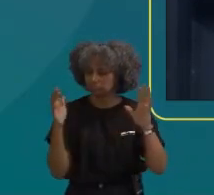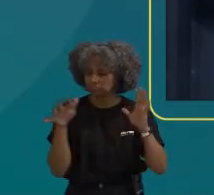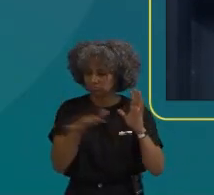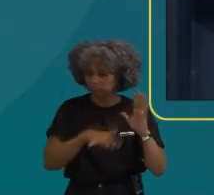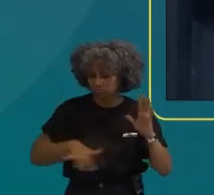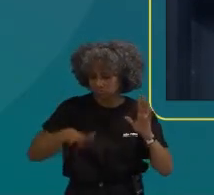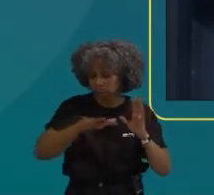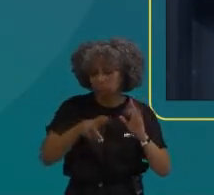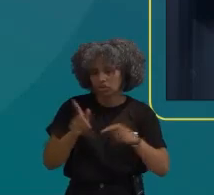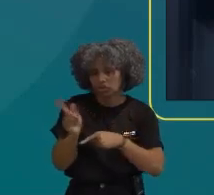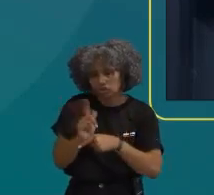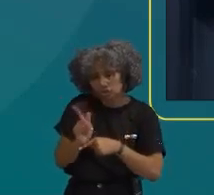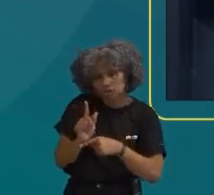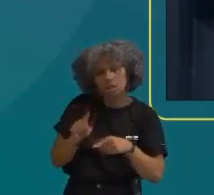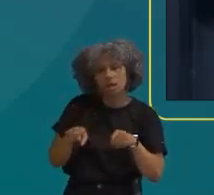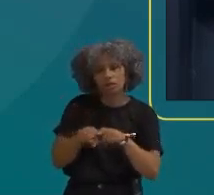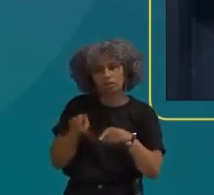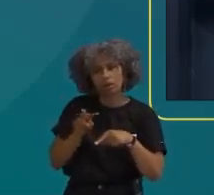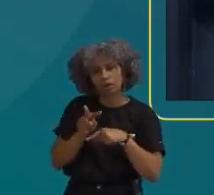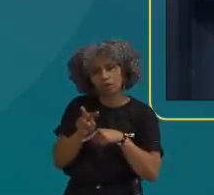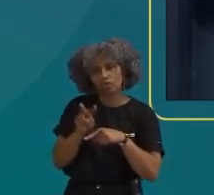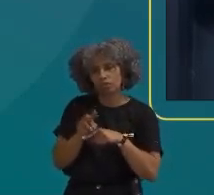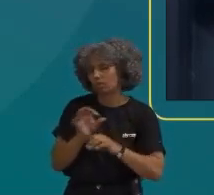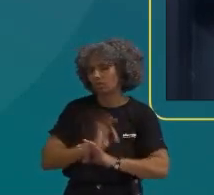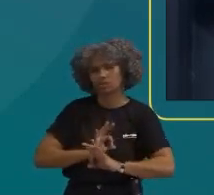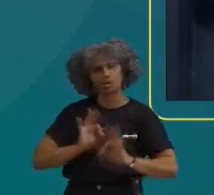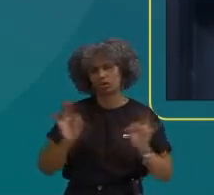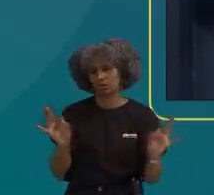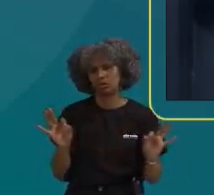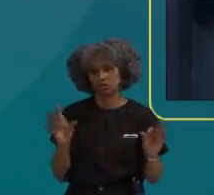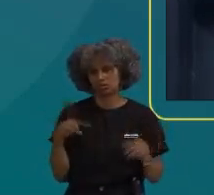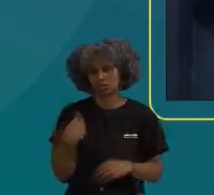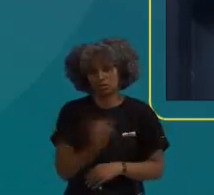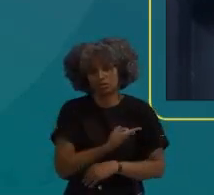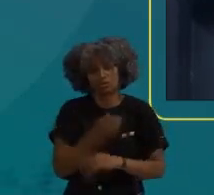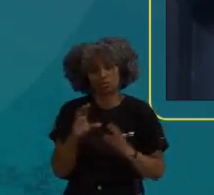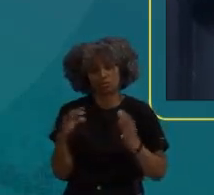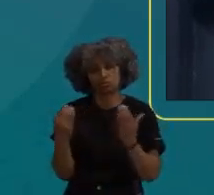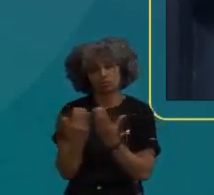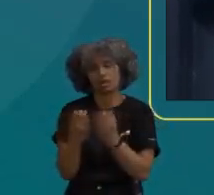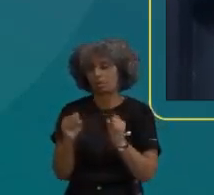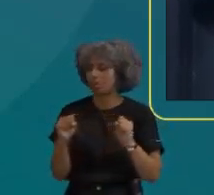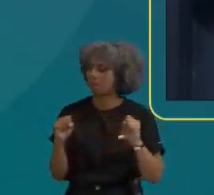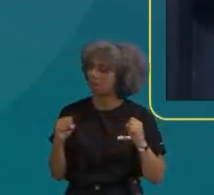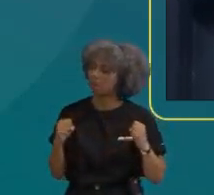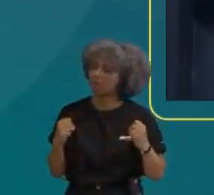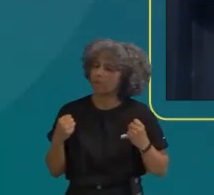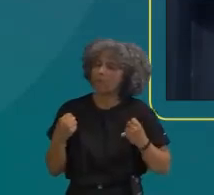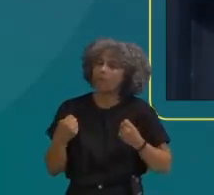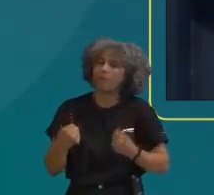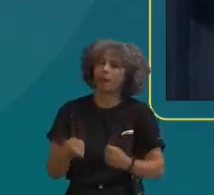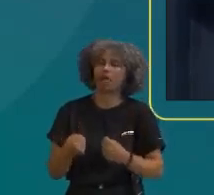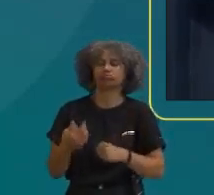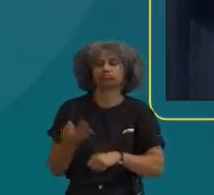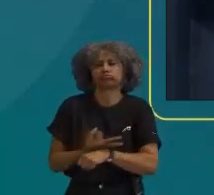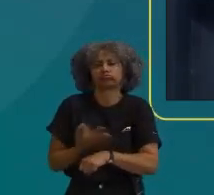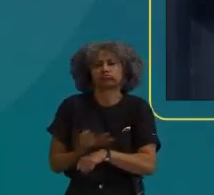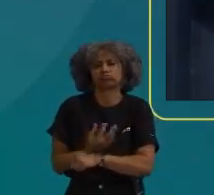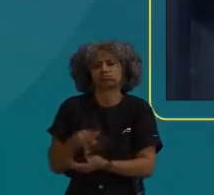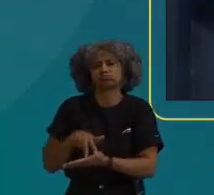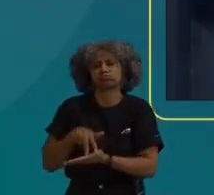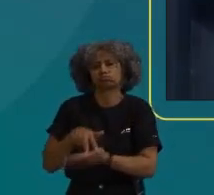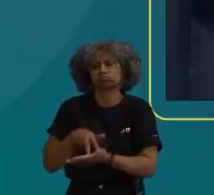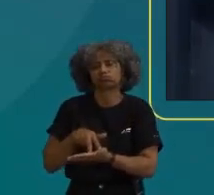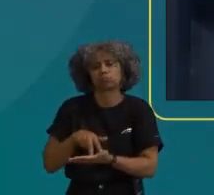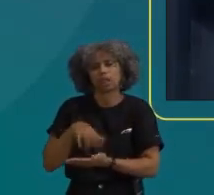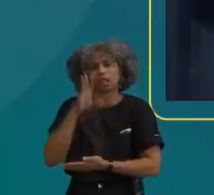That effort of our community to focus on social behaviors to allow people to appreciate the change that's happening is